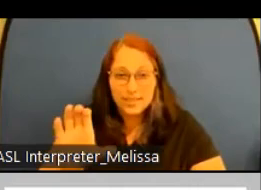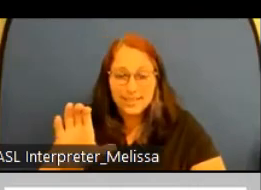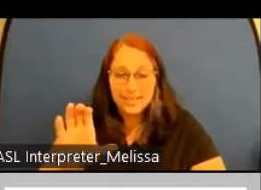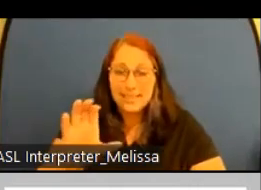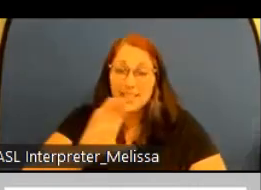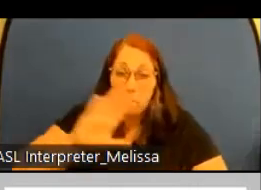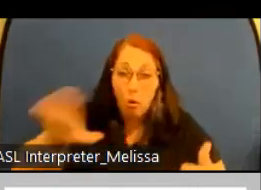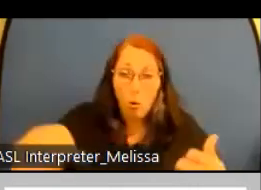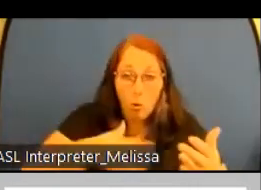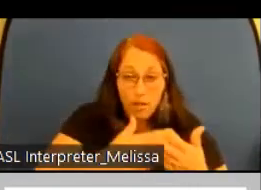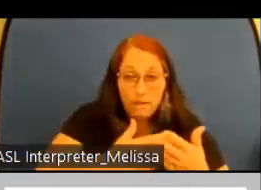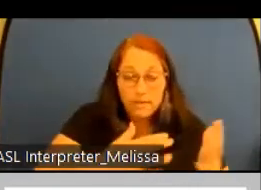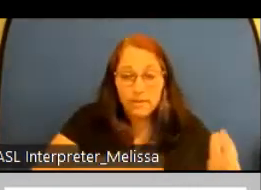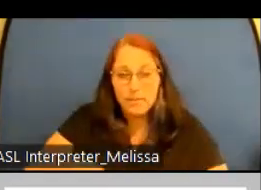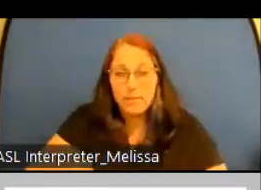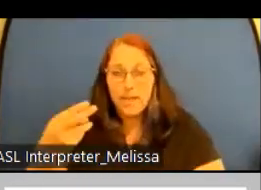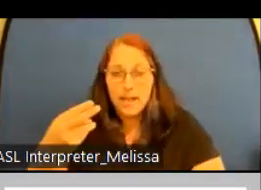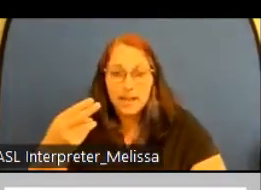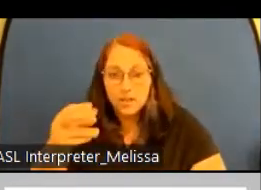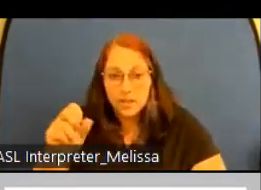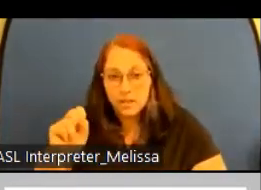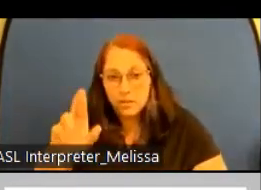at